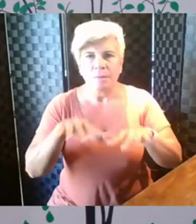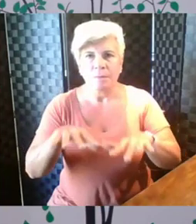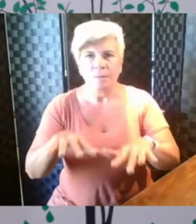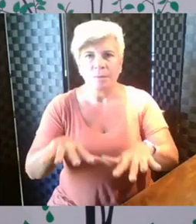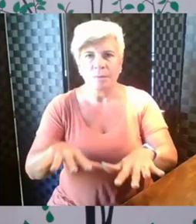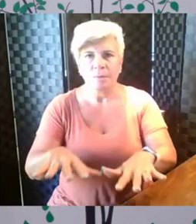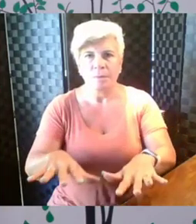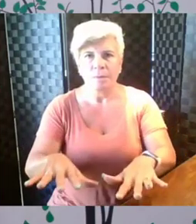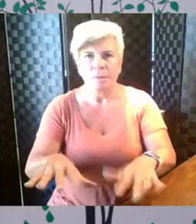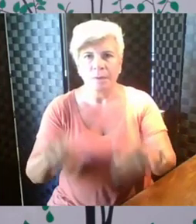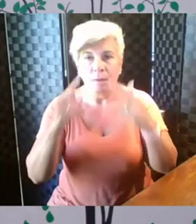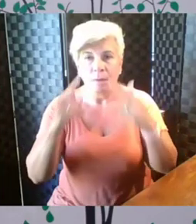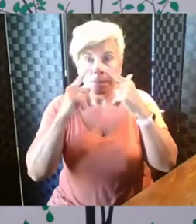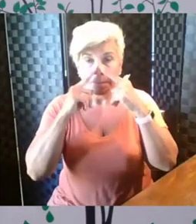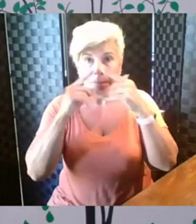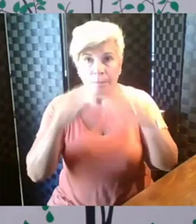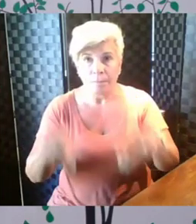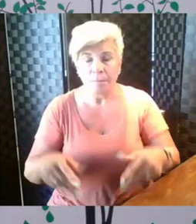out,